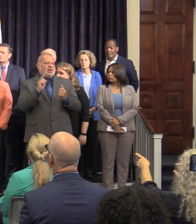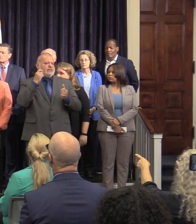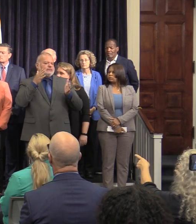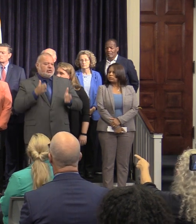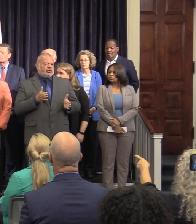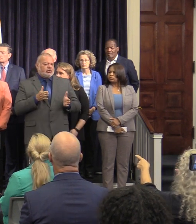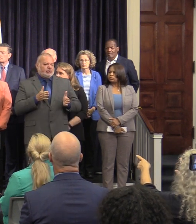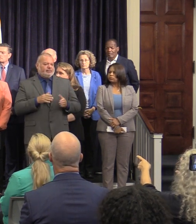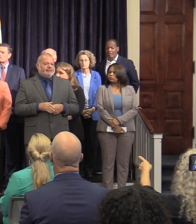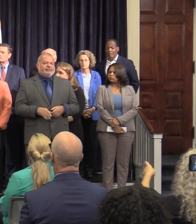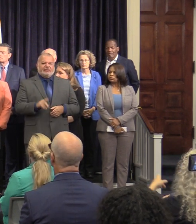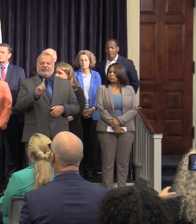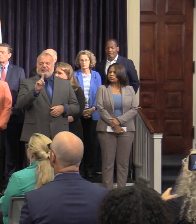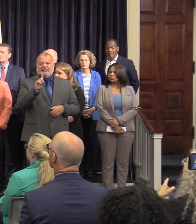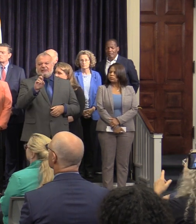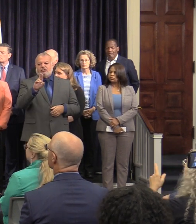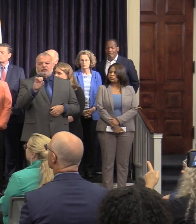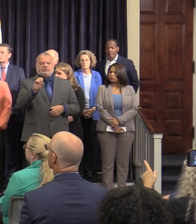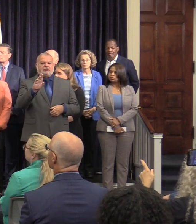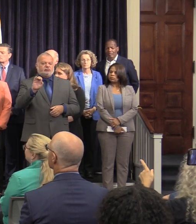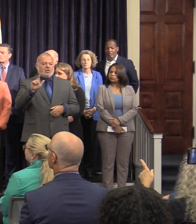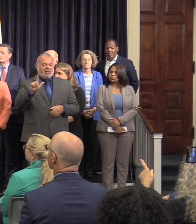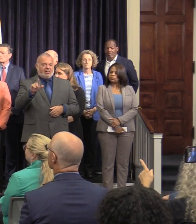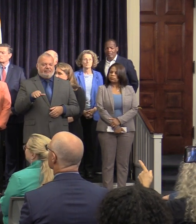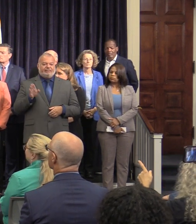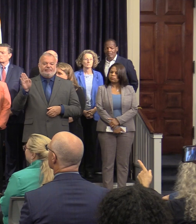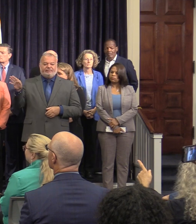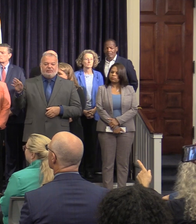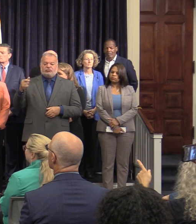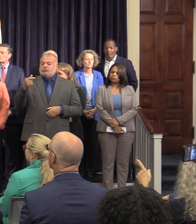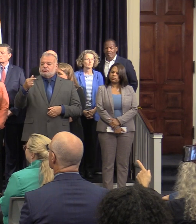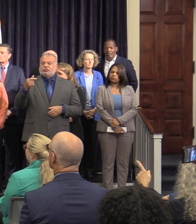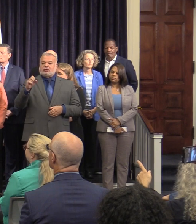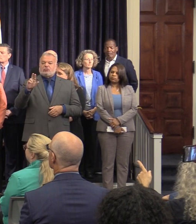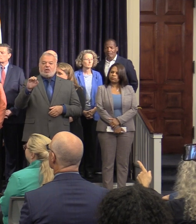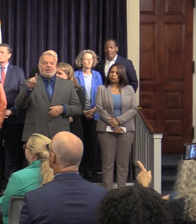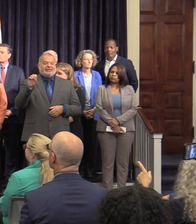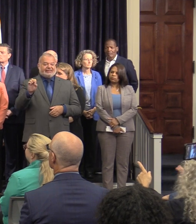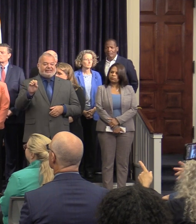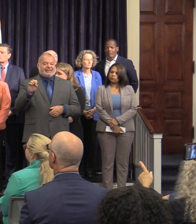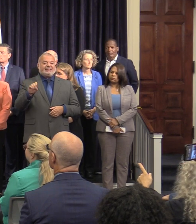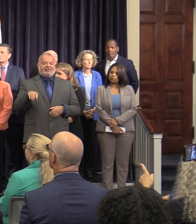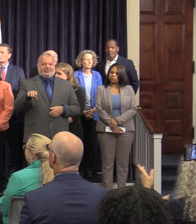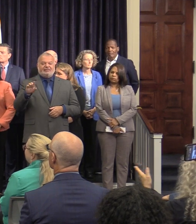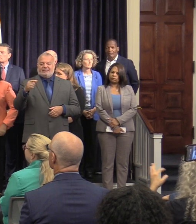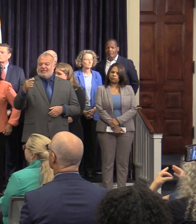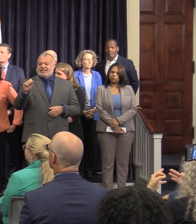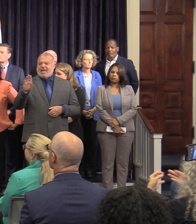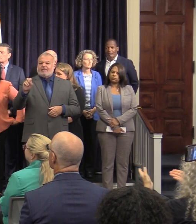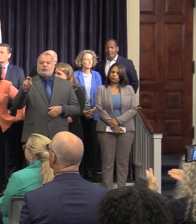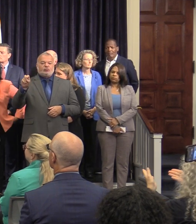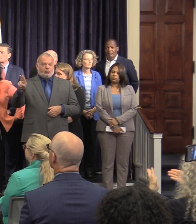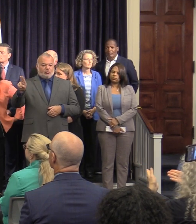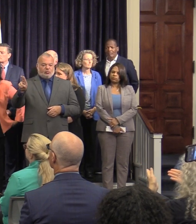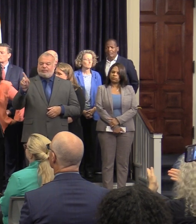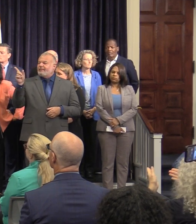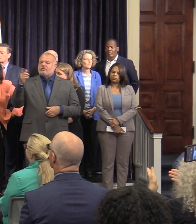We have Dr. Gerald Gabeau, who is the founder and executive director of the Immigrant Family Services Institute,